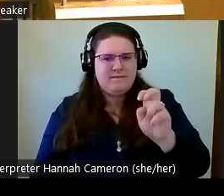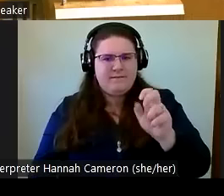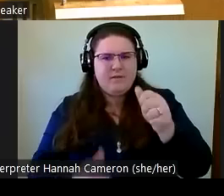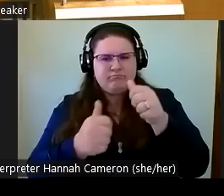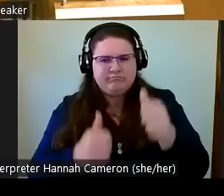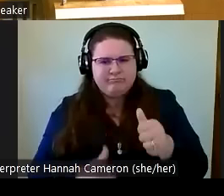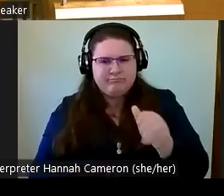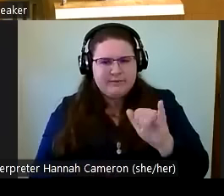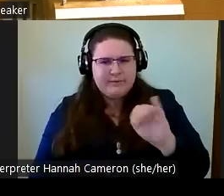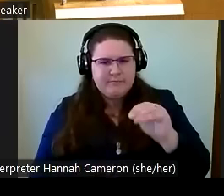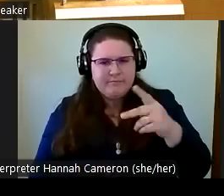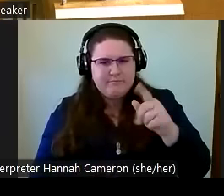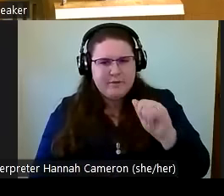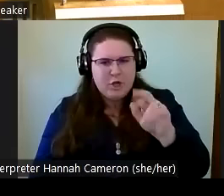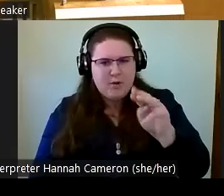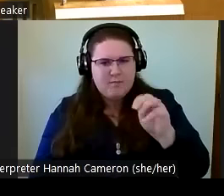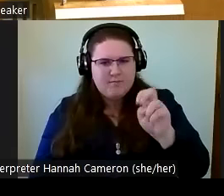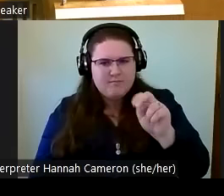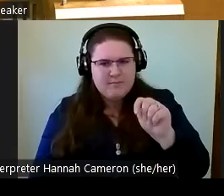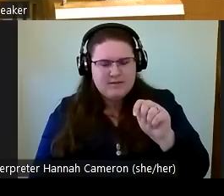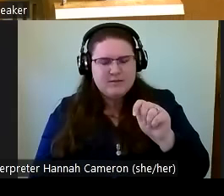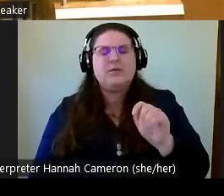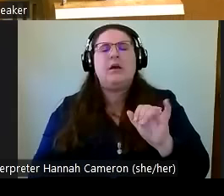I need to really do this right.